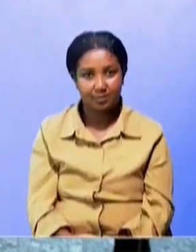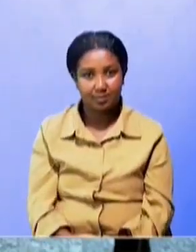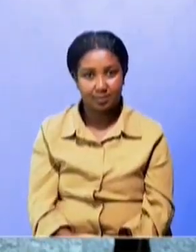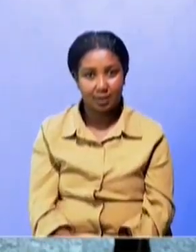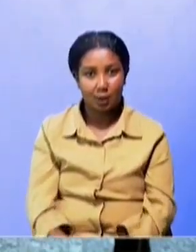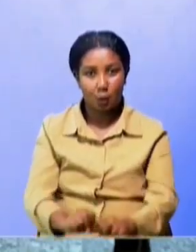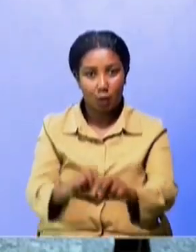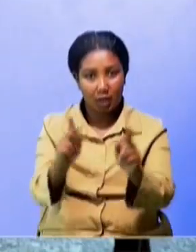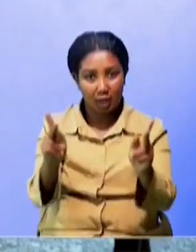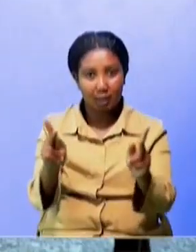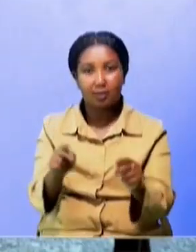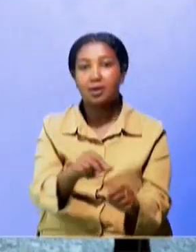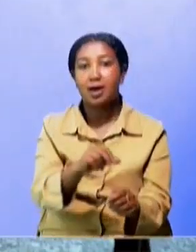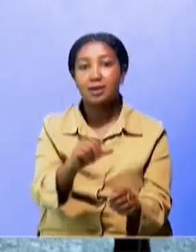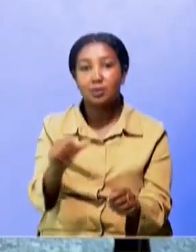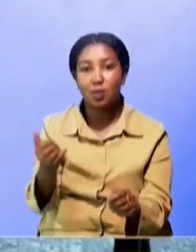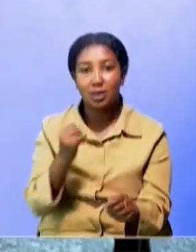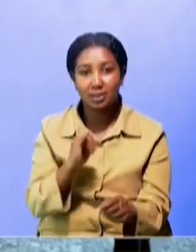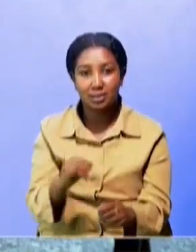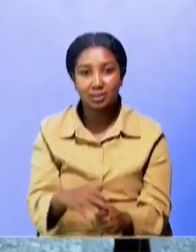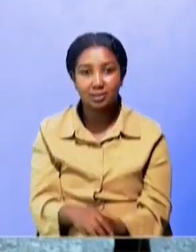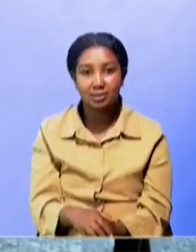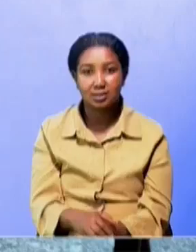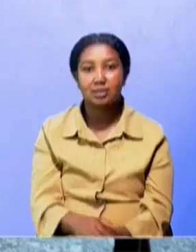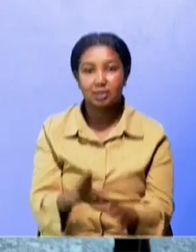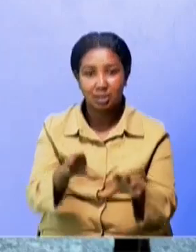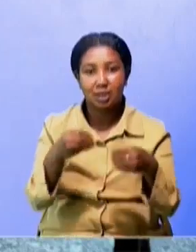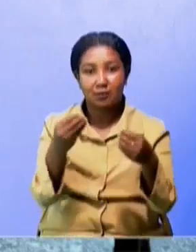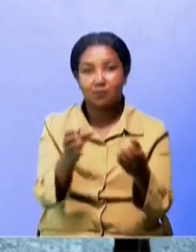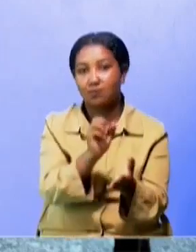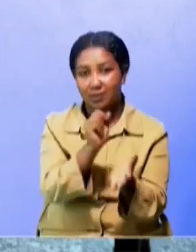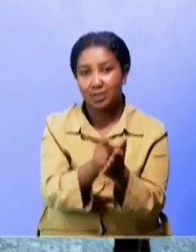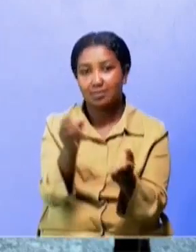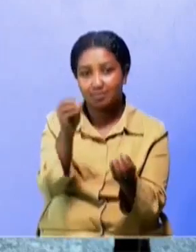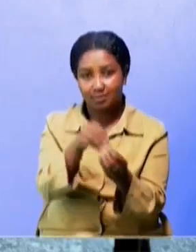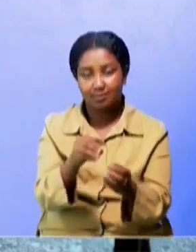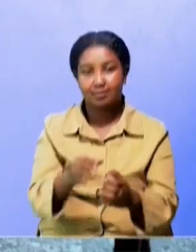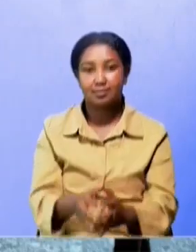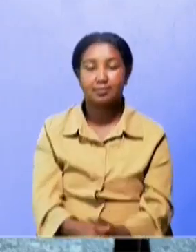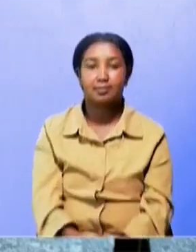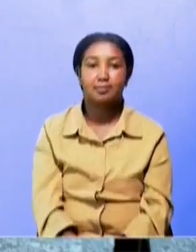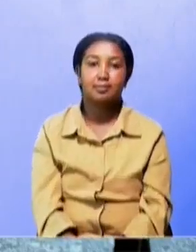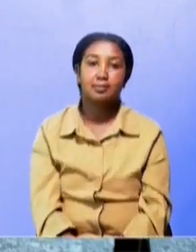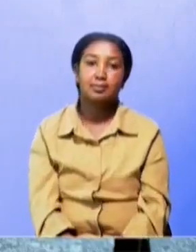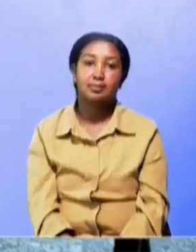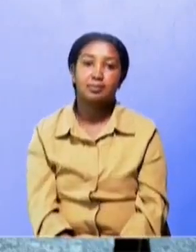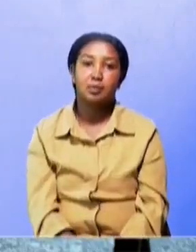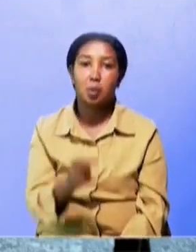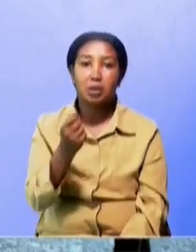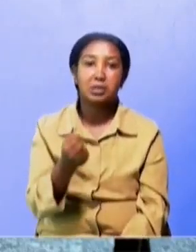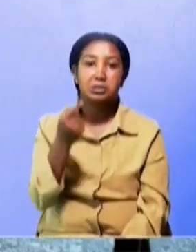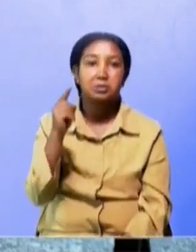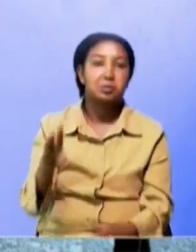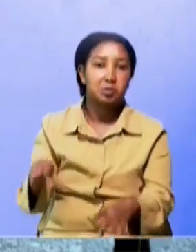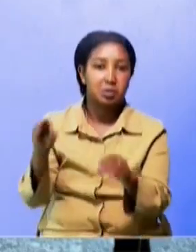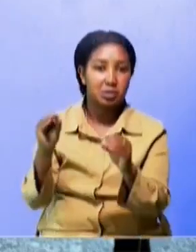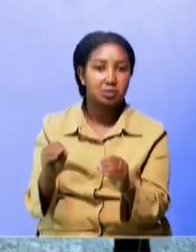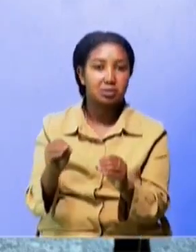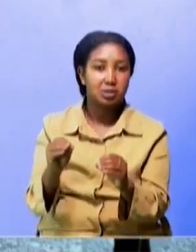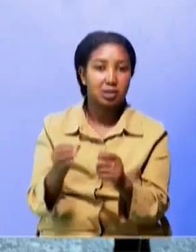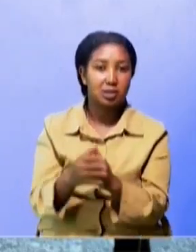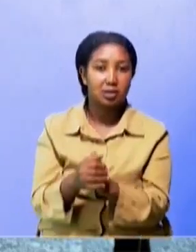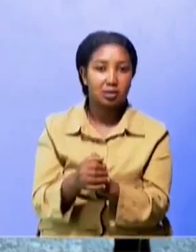Okay? And the other one that is, I would like to give you another example. Here, in other words, you understand the students, I would like